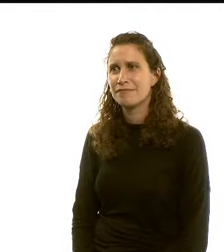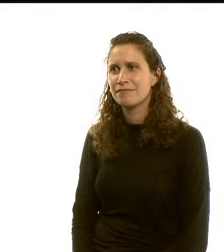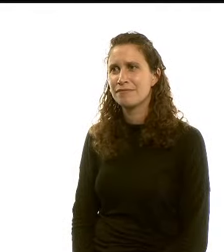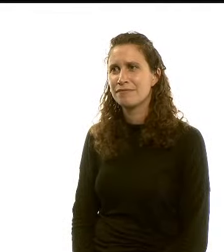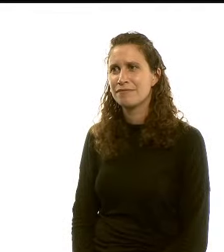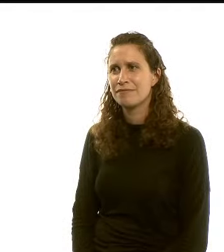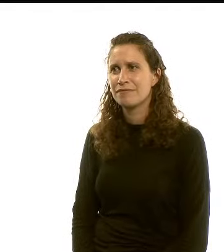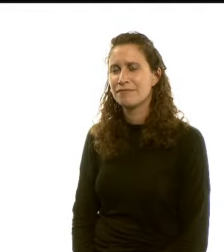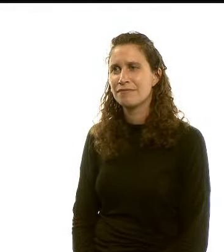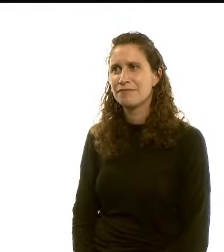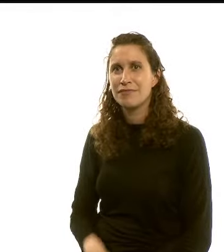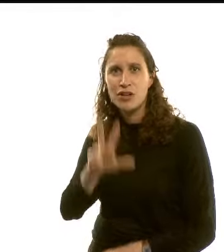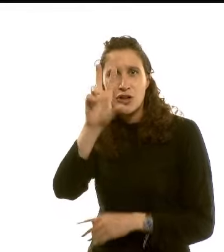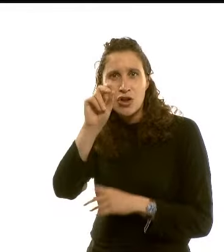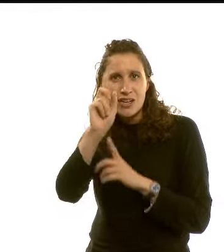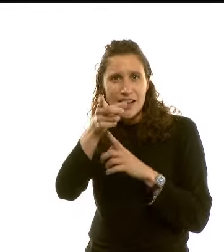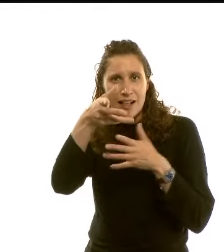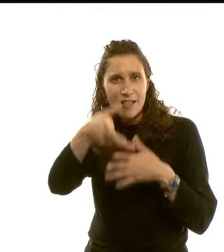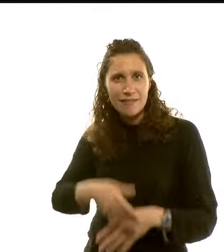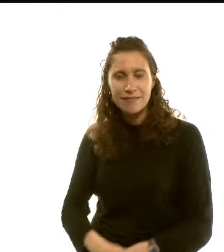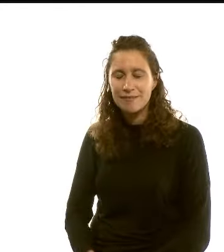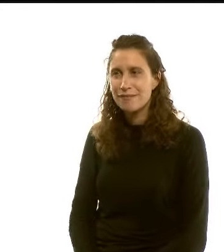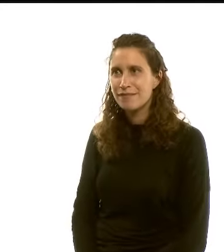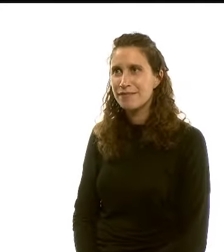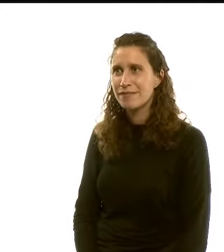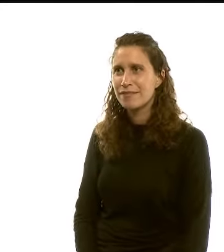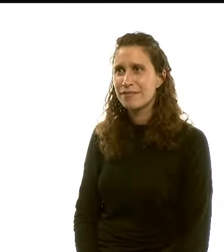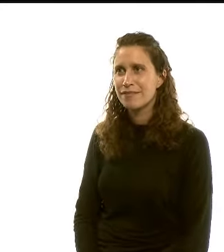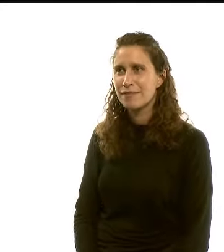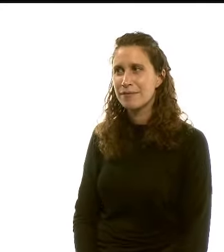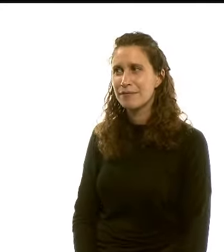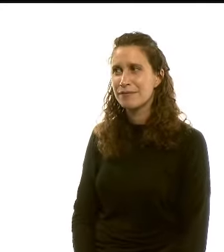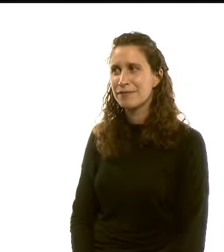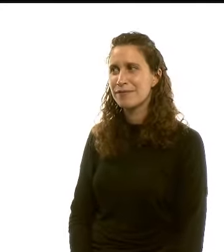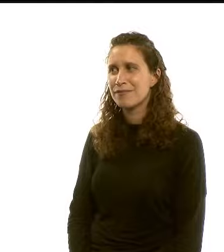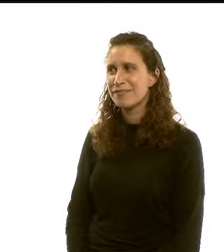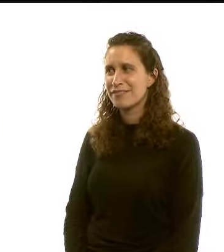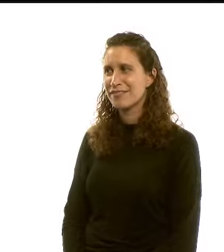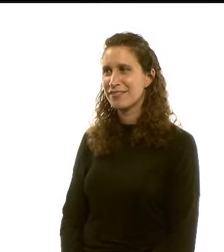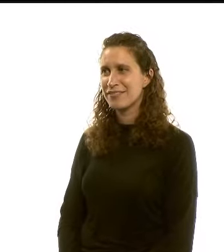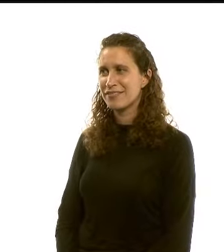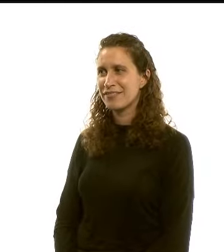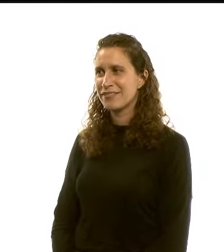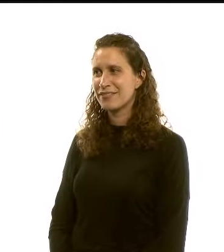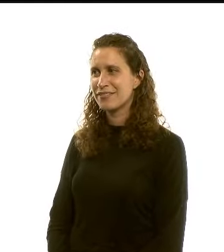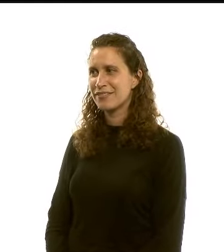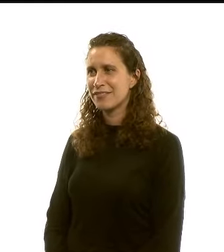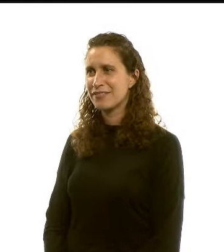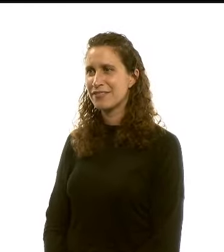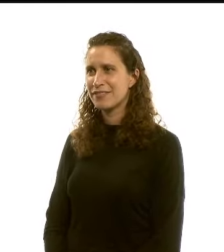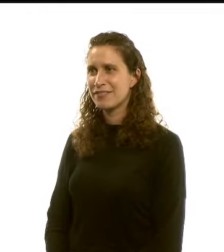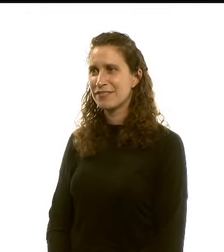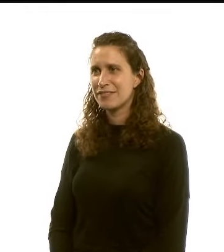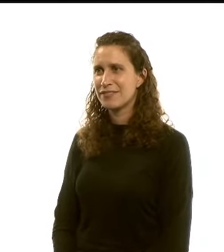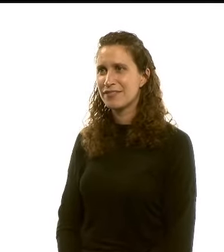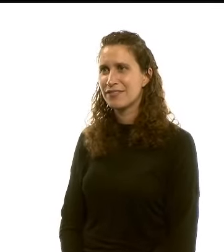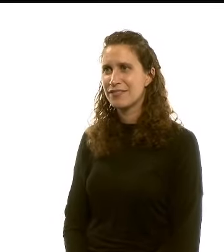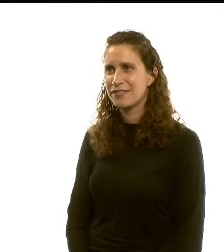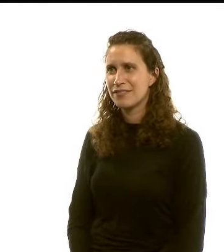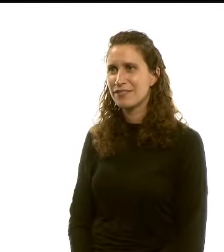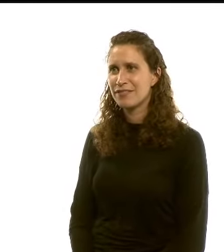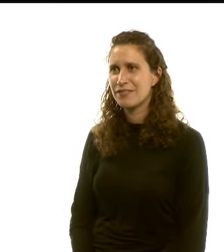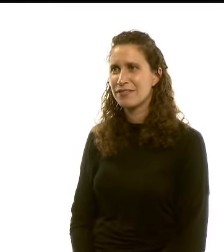Just 30 seconds left. Put this on there. there. It's looking good. All right, yep. Oh, no, yours is falling apart,